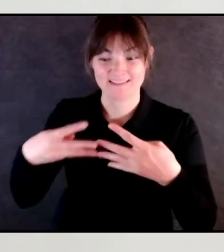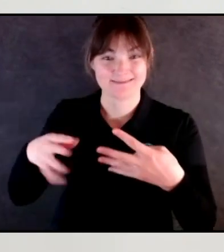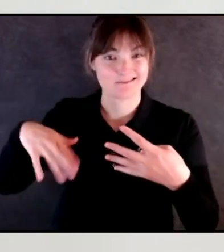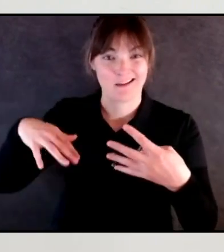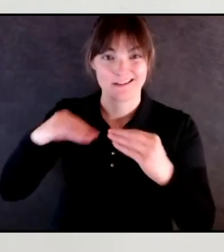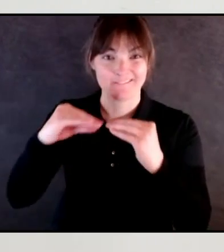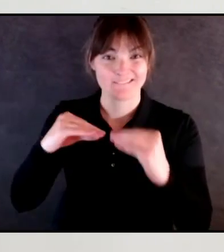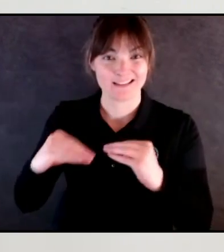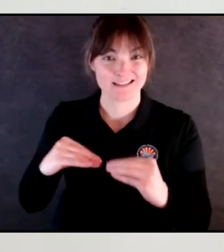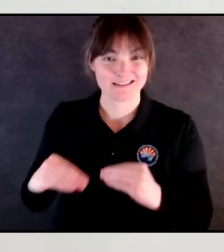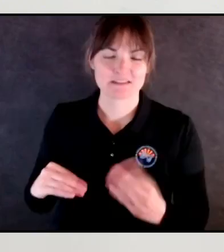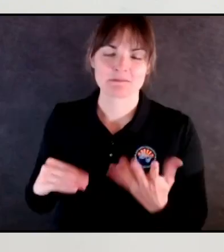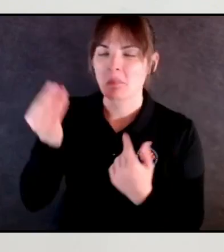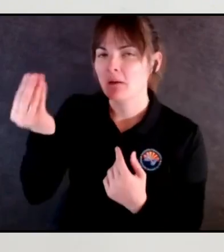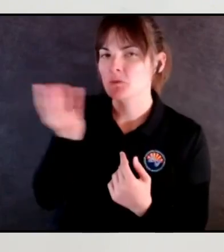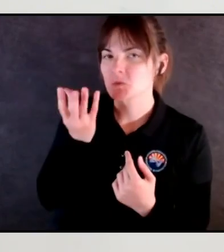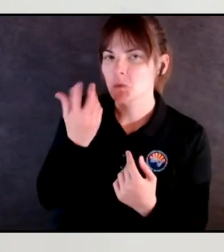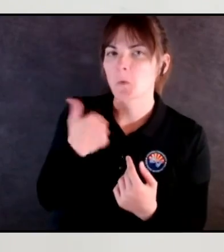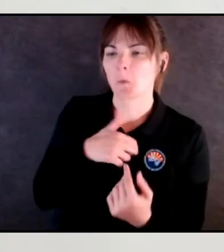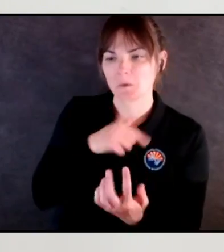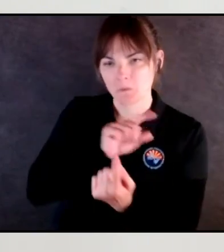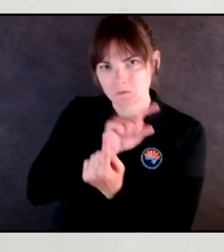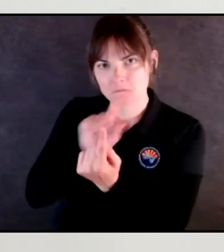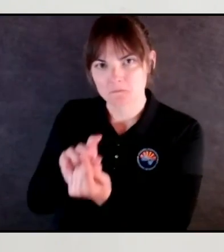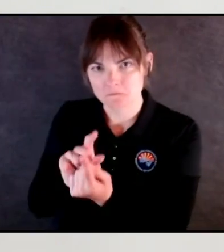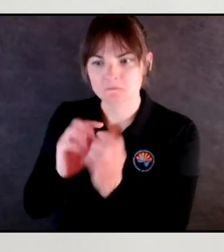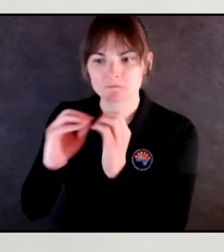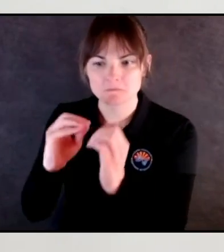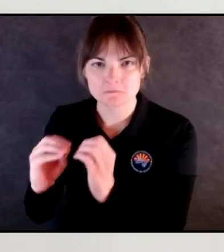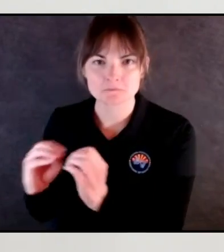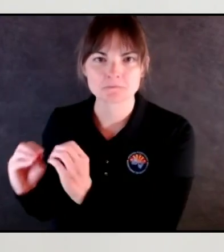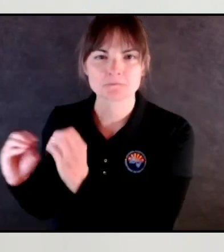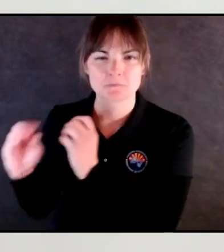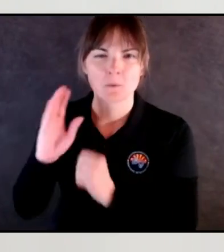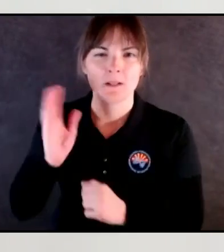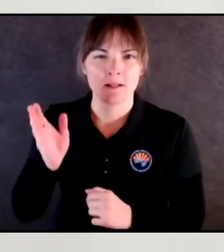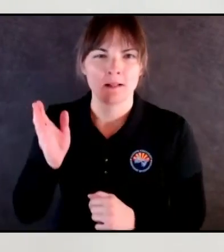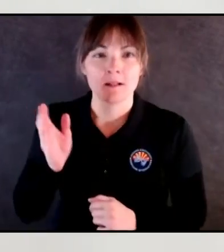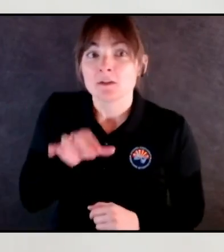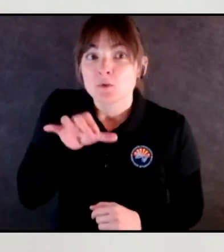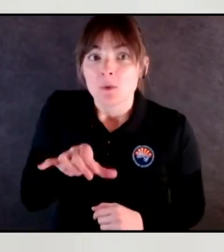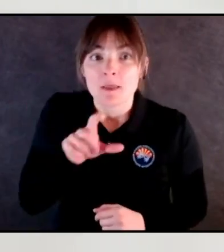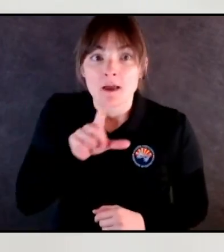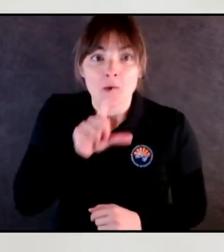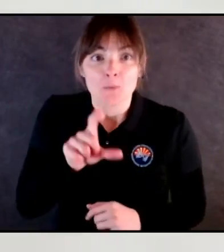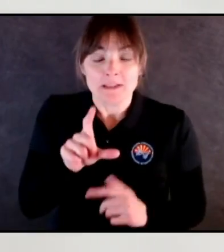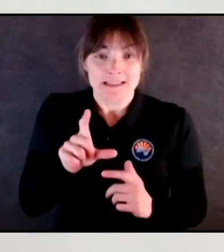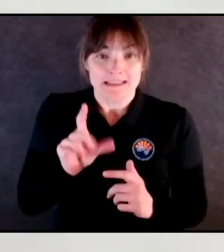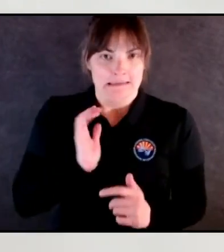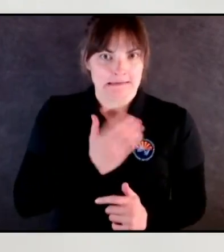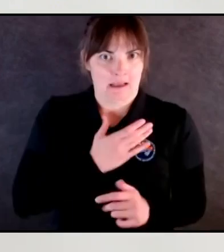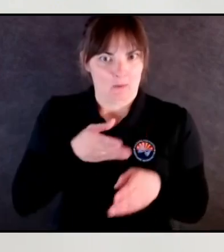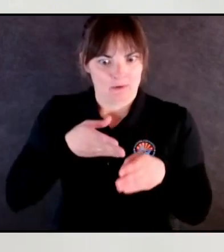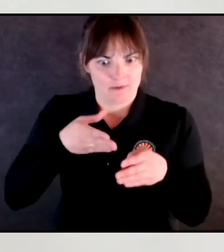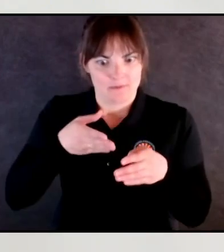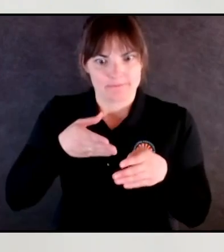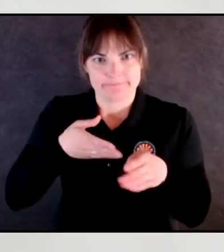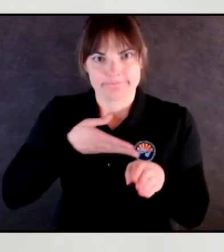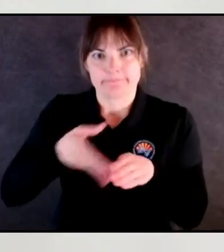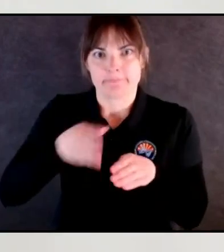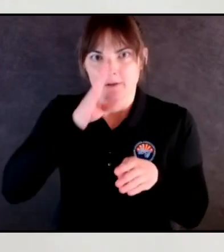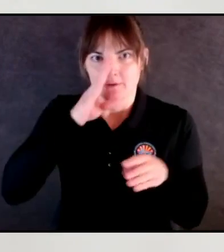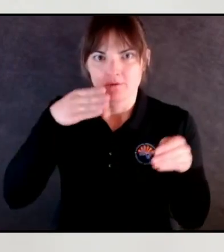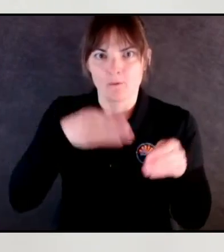taken care of. So that'll be our main focus for the north repair right now. We got